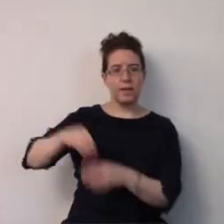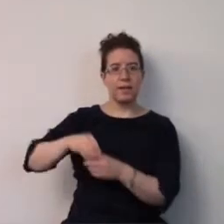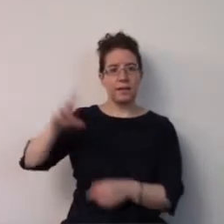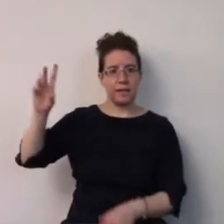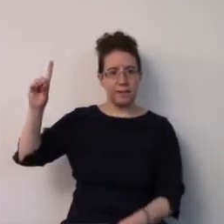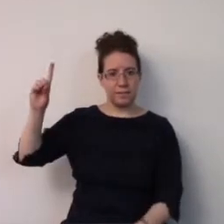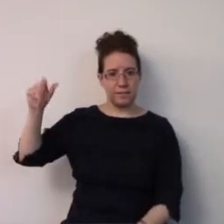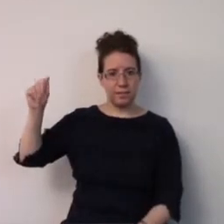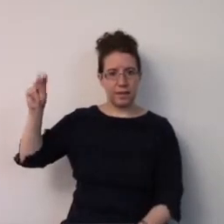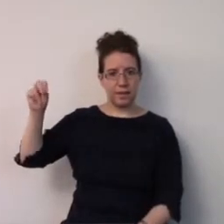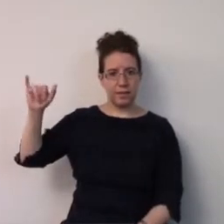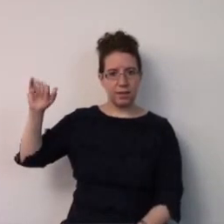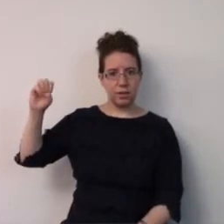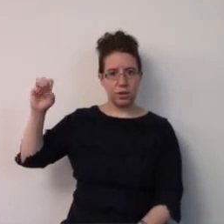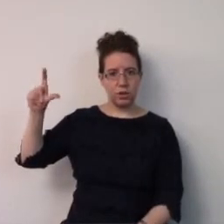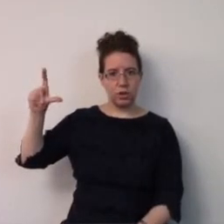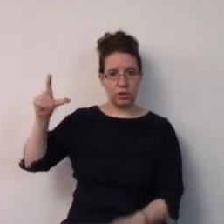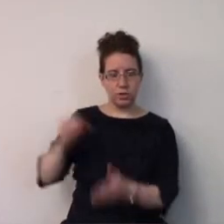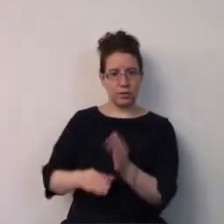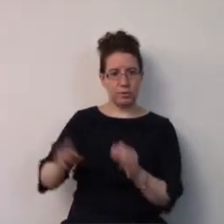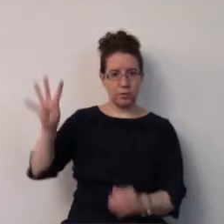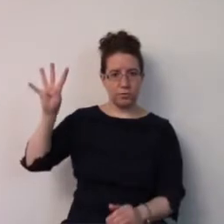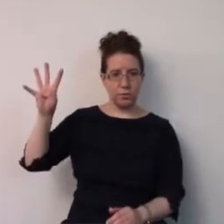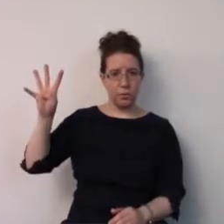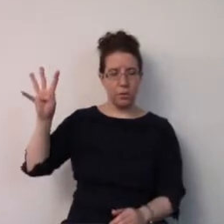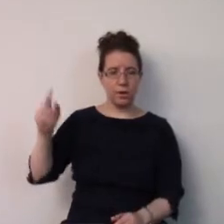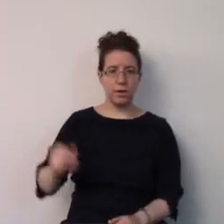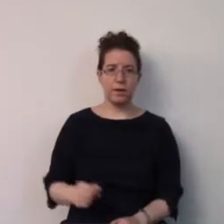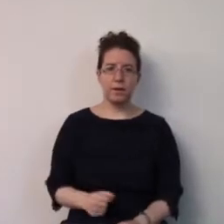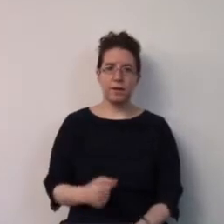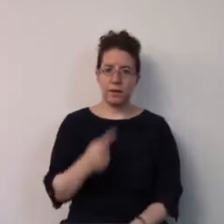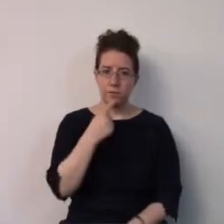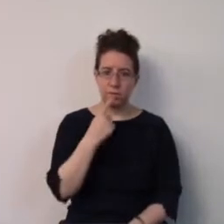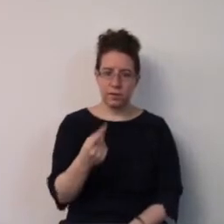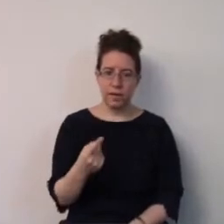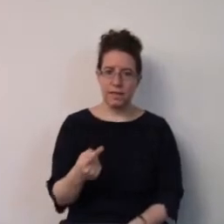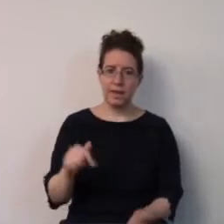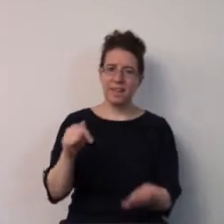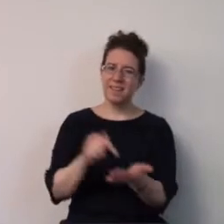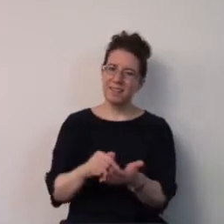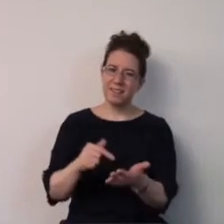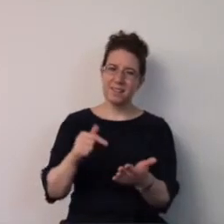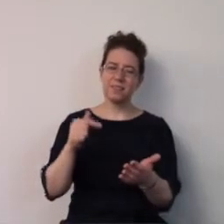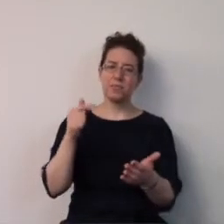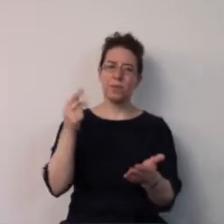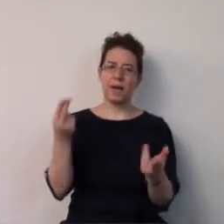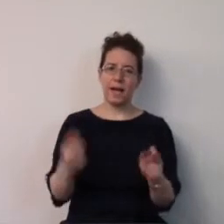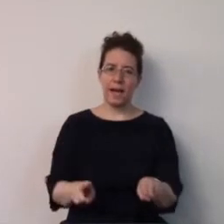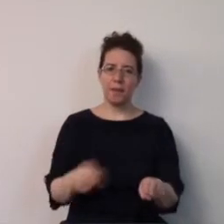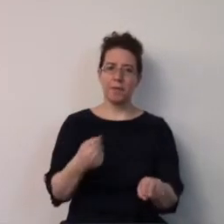myself. You see what I've done? Right. And there was a holy one watching him.